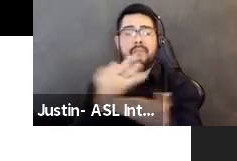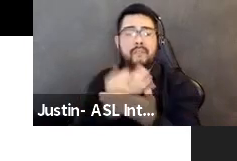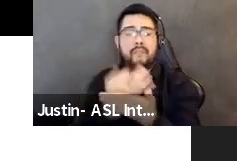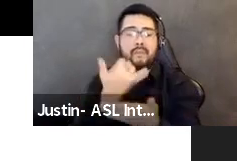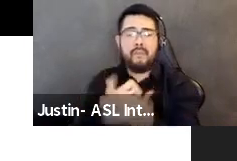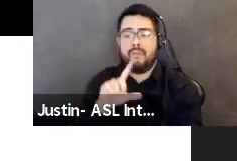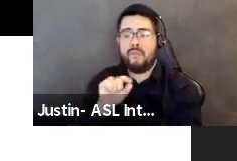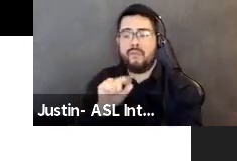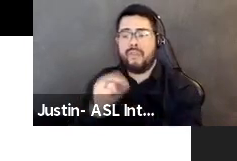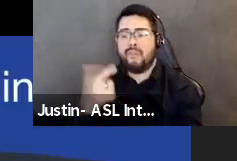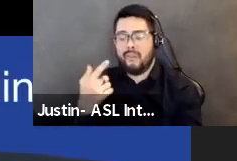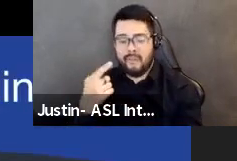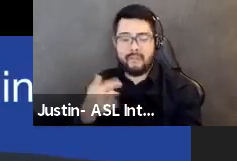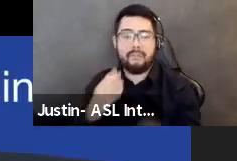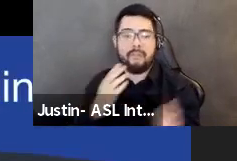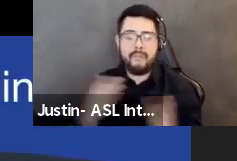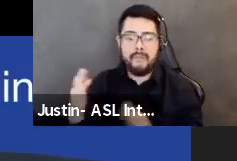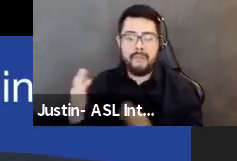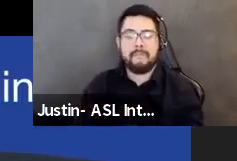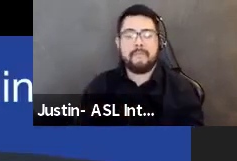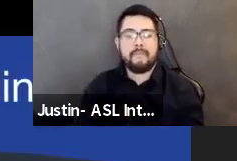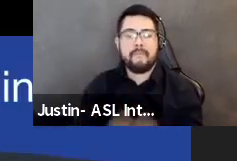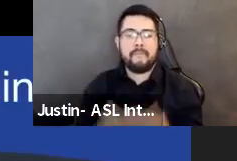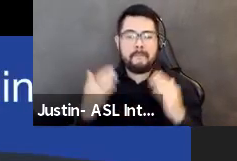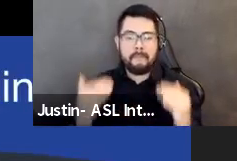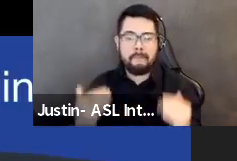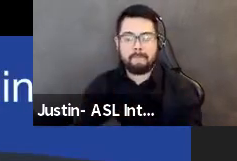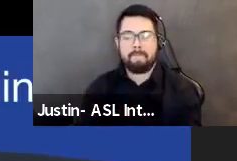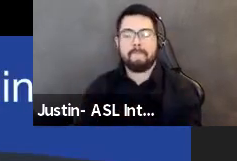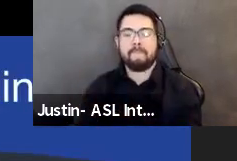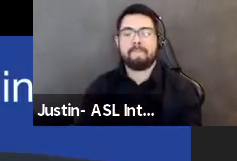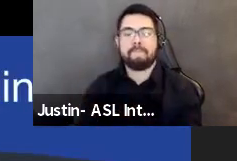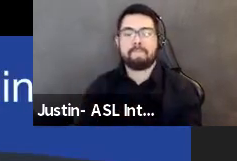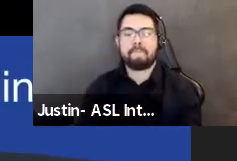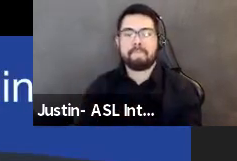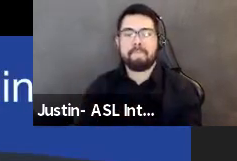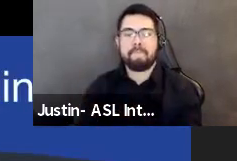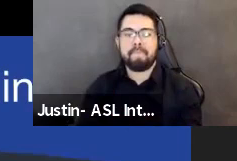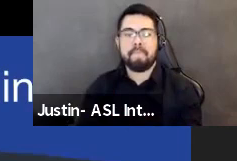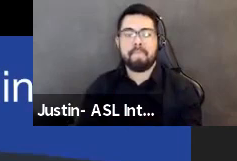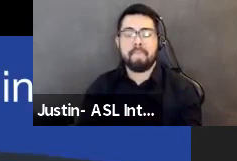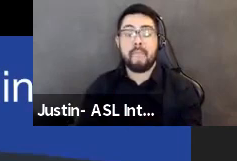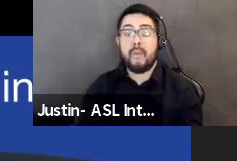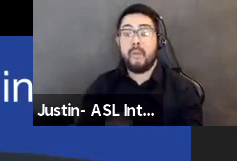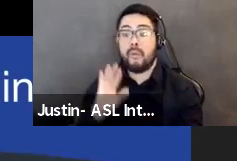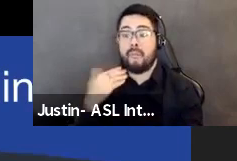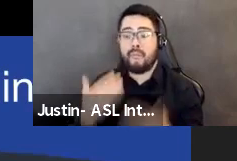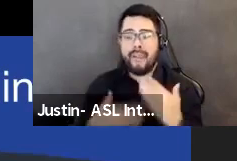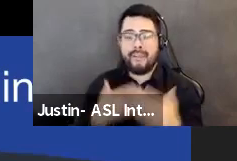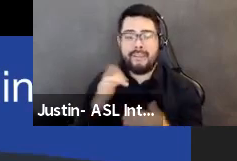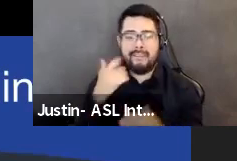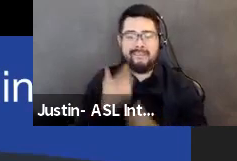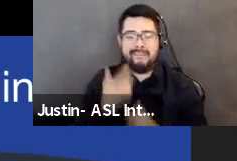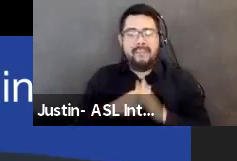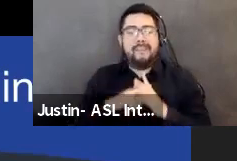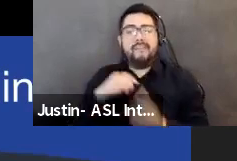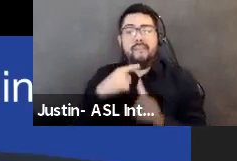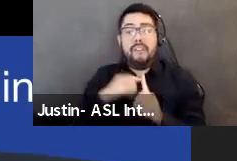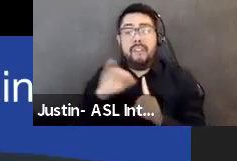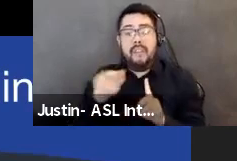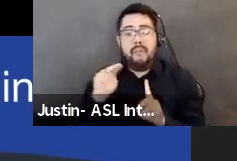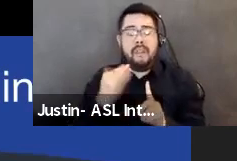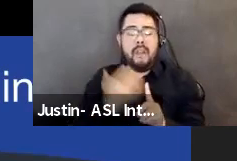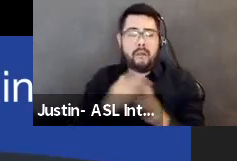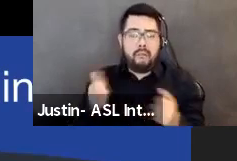capital plan next slide please thank you thanks to the process with that began in january the proposed fy